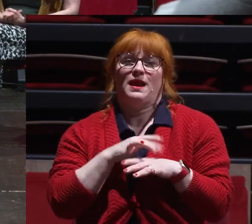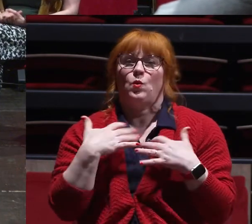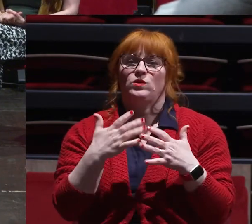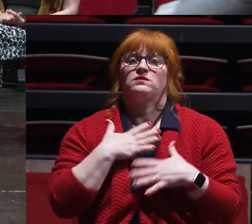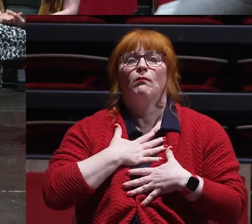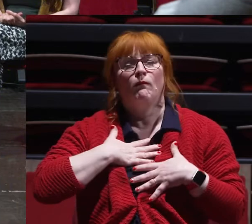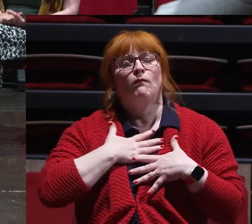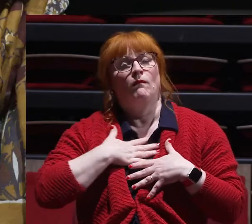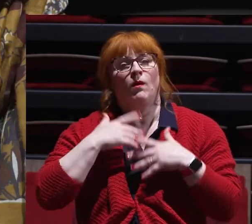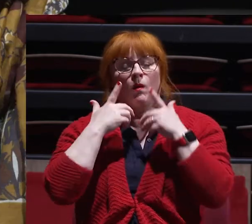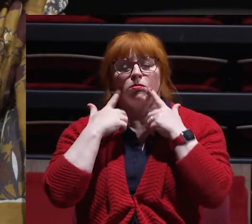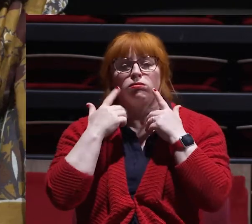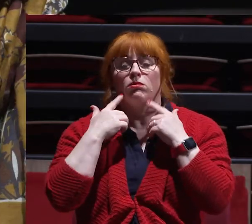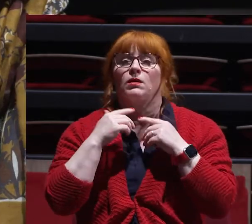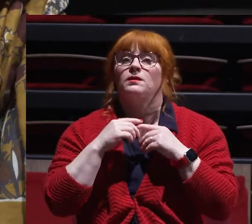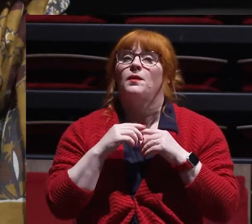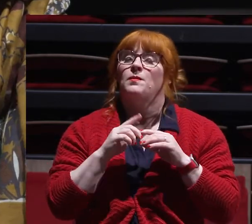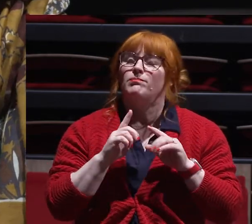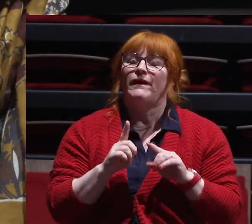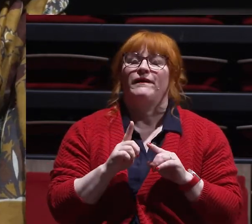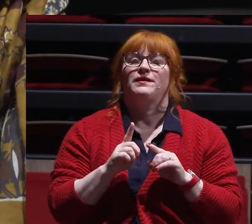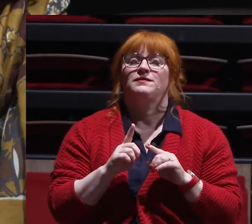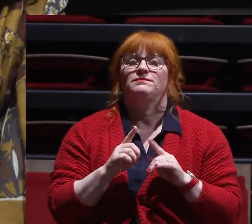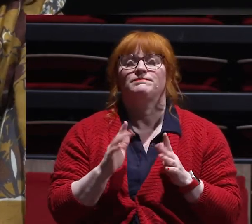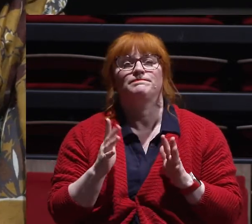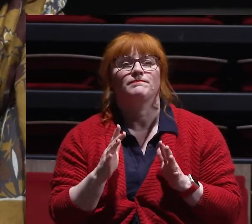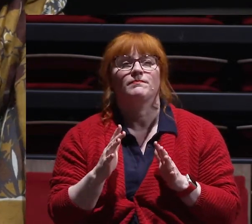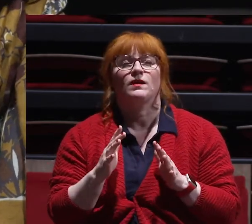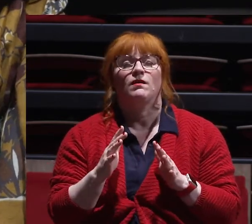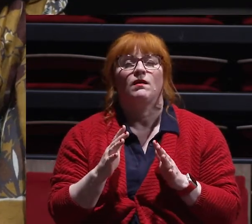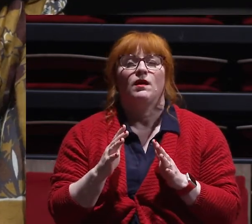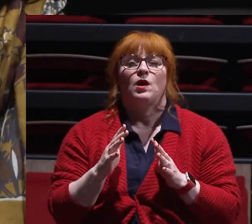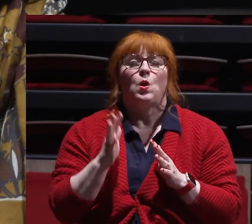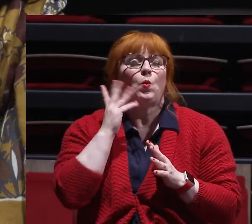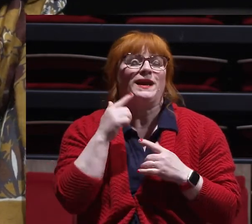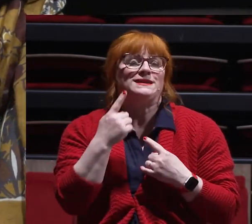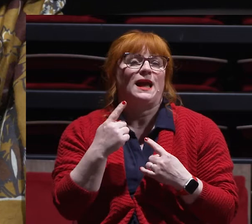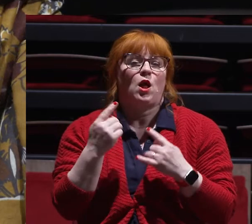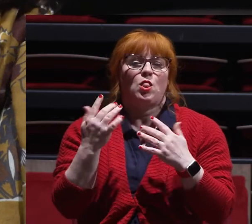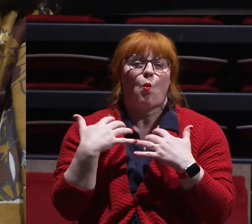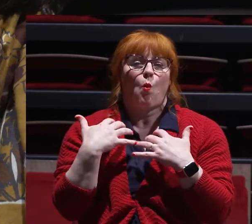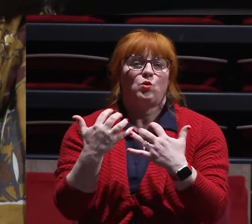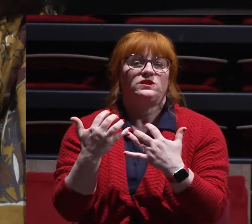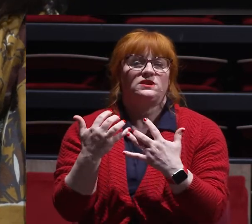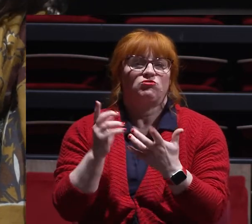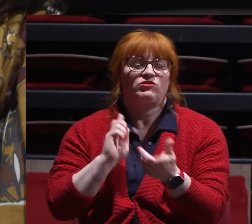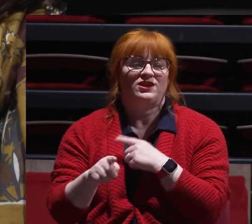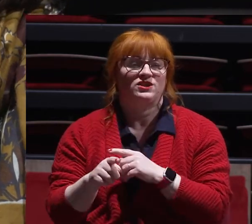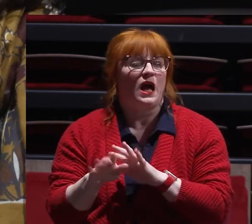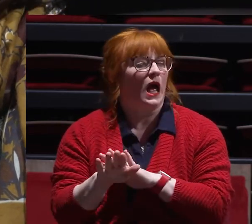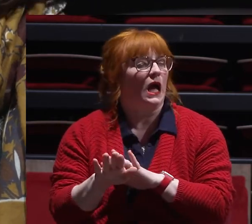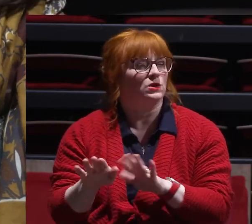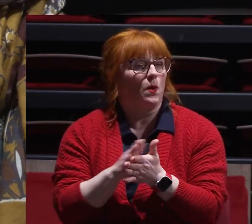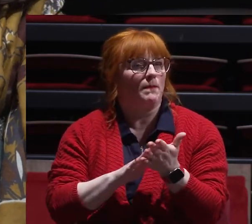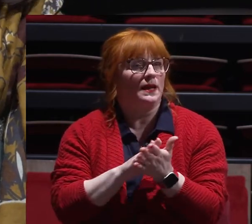laugh at. So yeah, I think you must always, and when I say an audience's reaction,